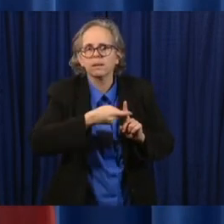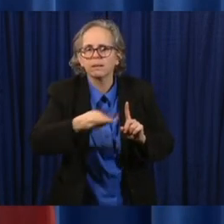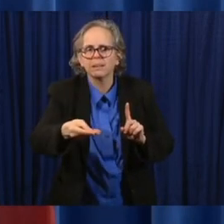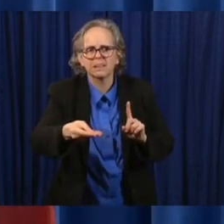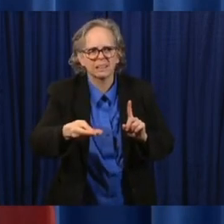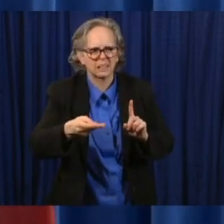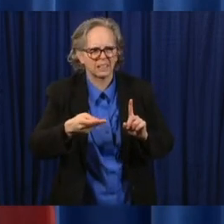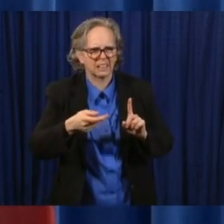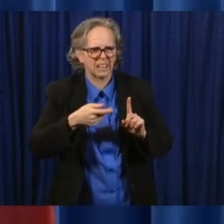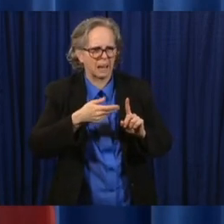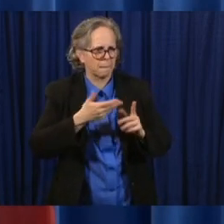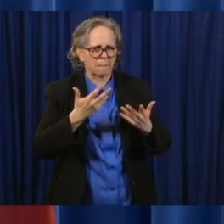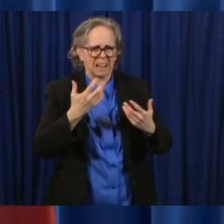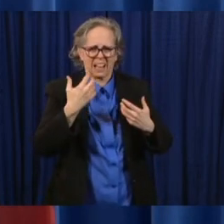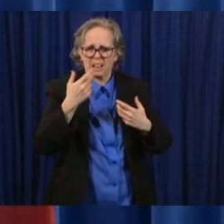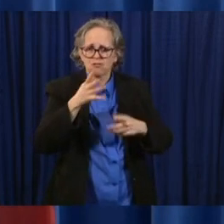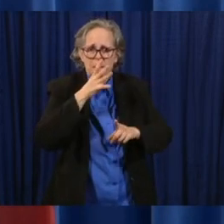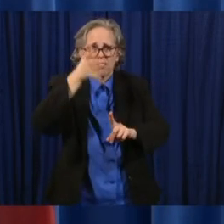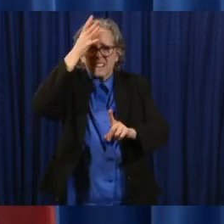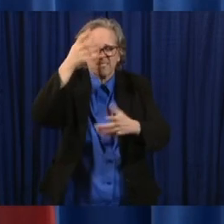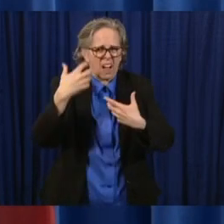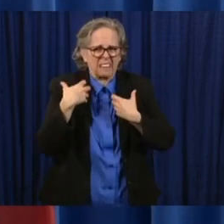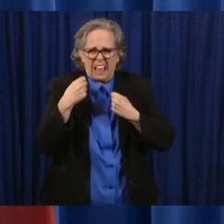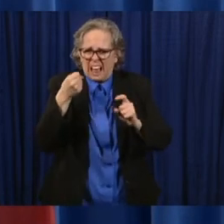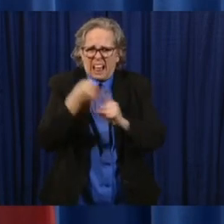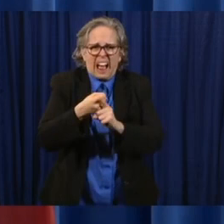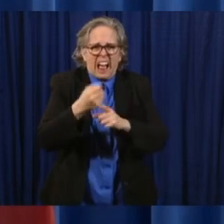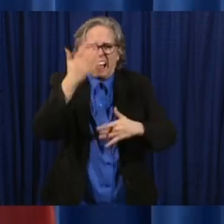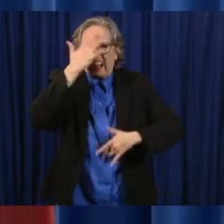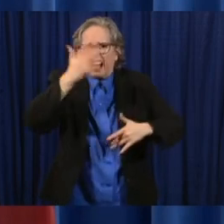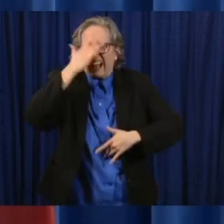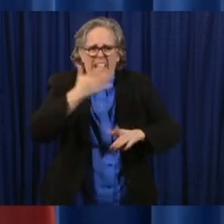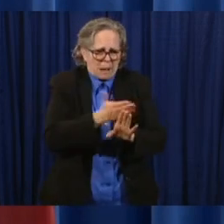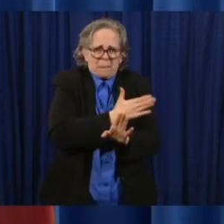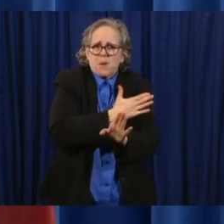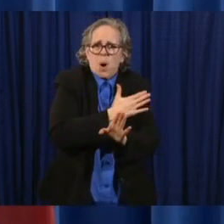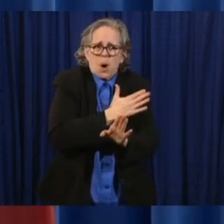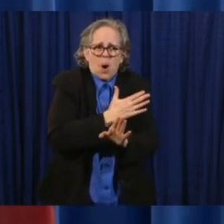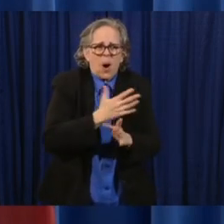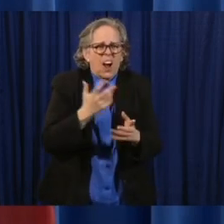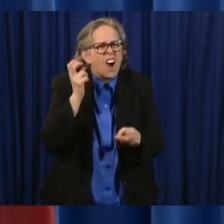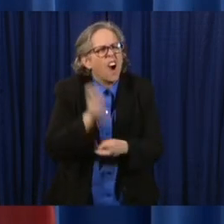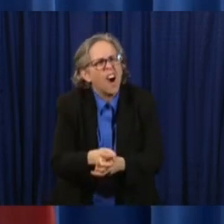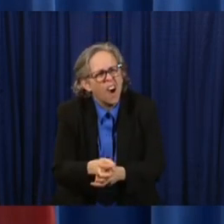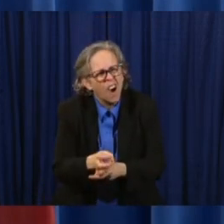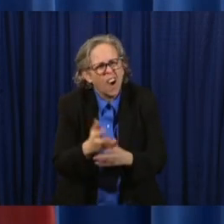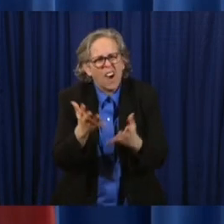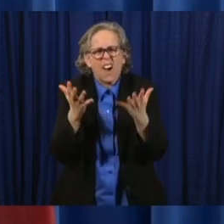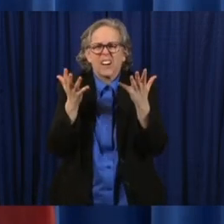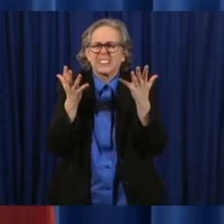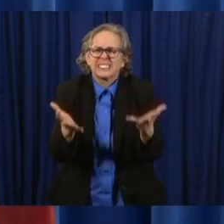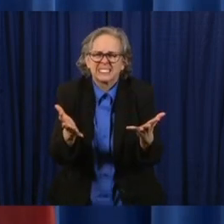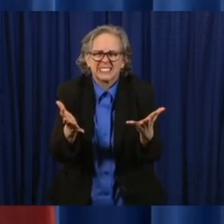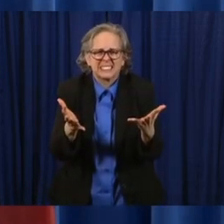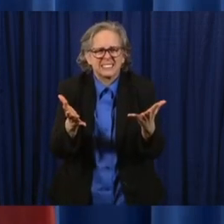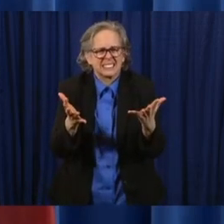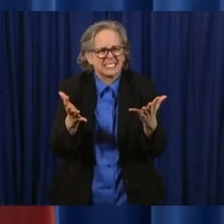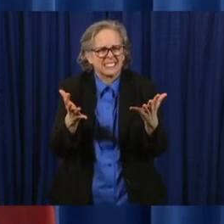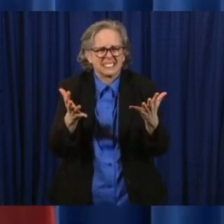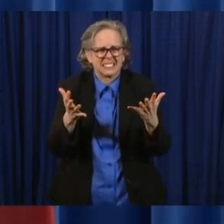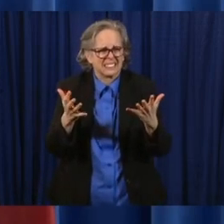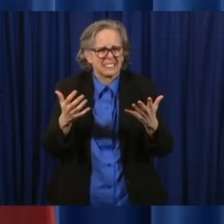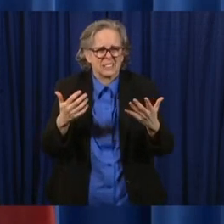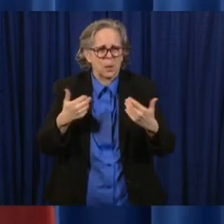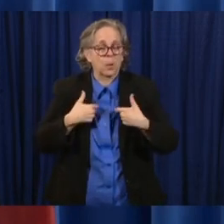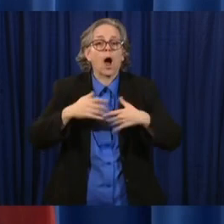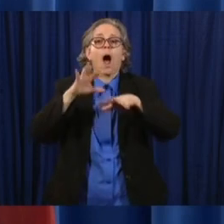medical condition. So this is kind of hard, because as Americans and as Ohioans, we are used to going in